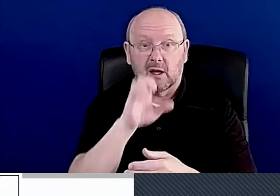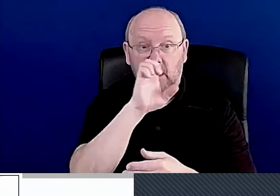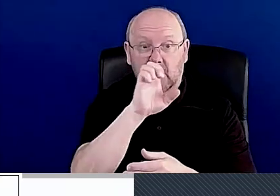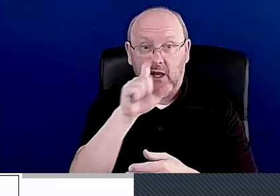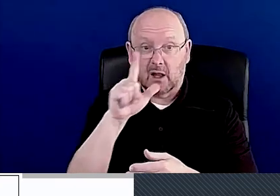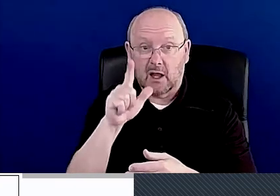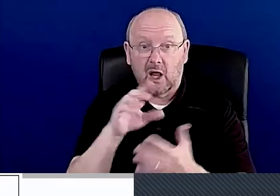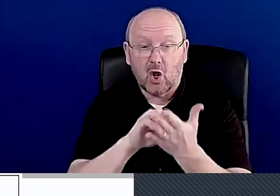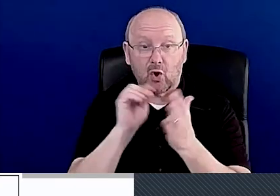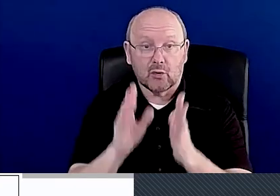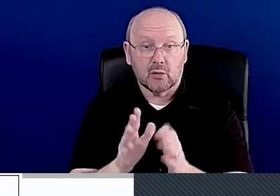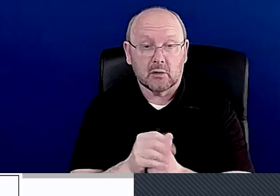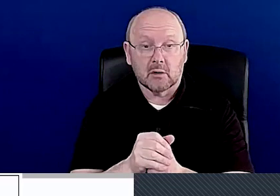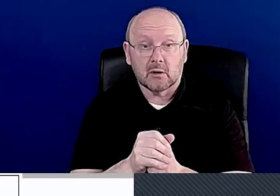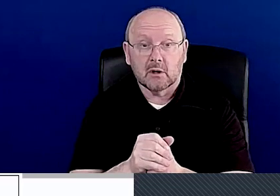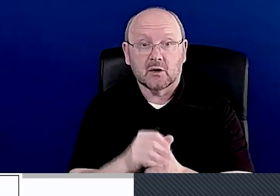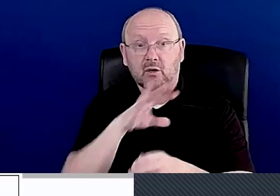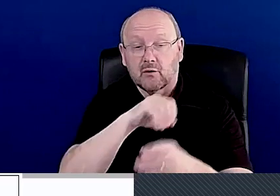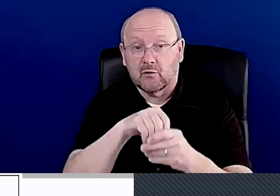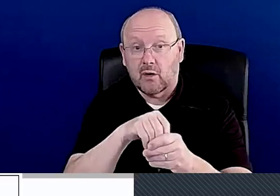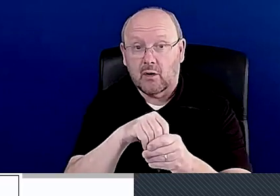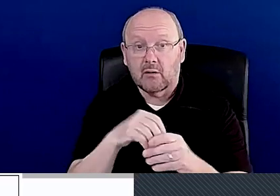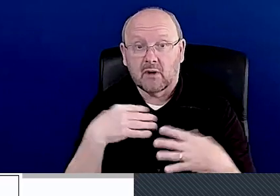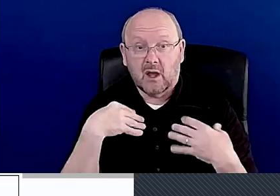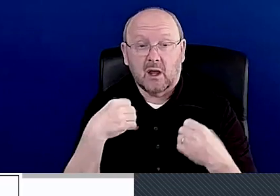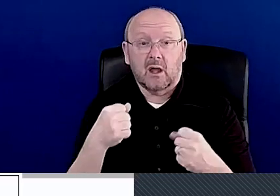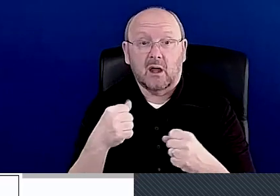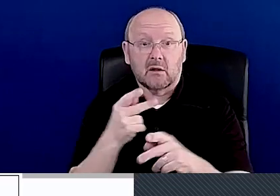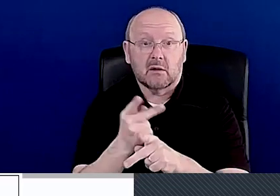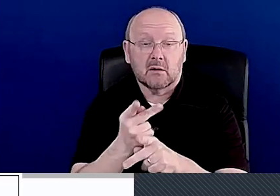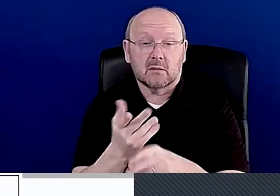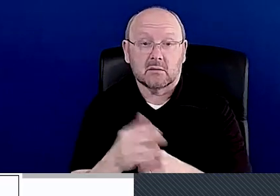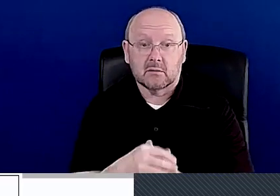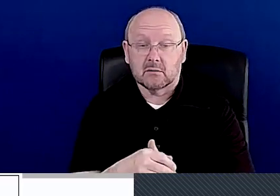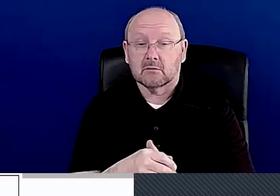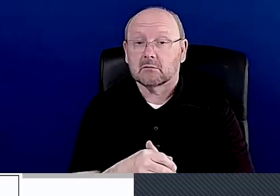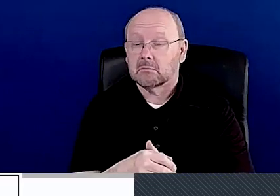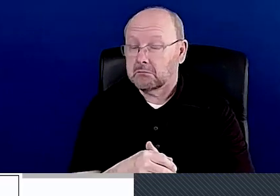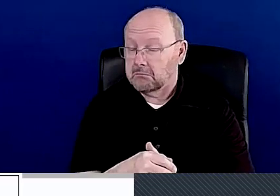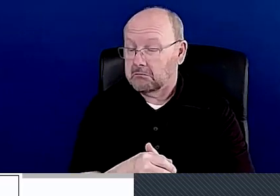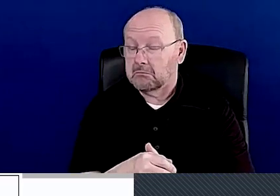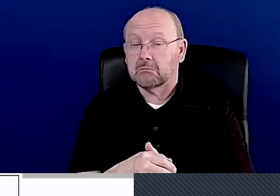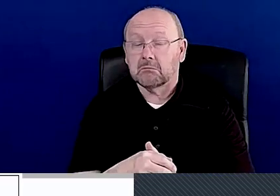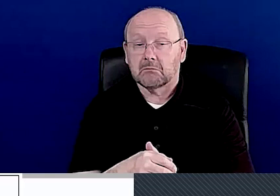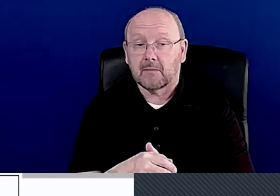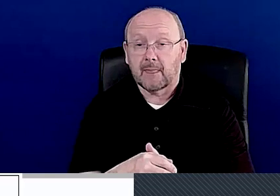learners to go into healthcare specifically. And so